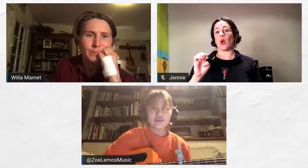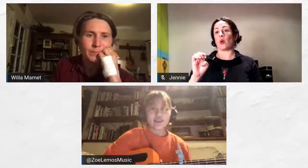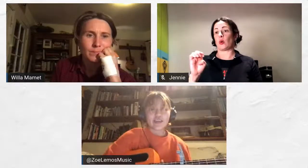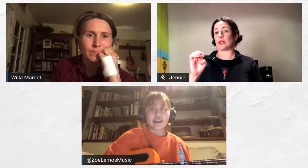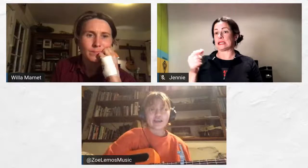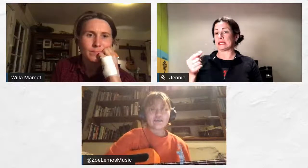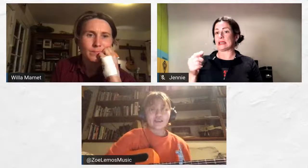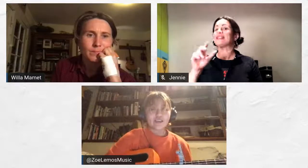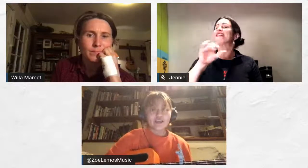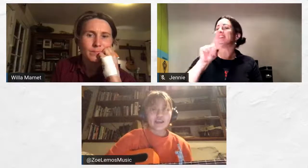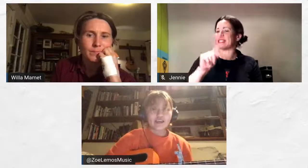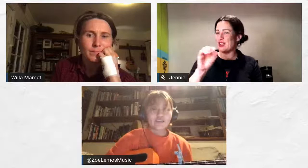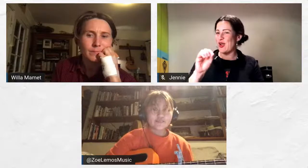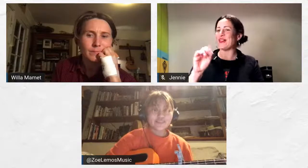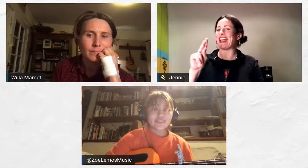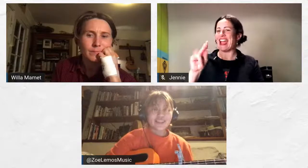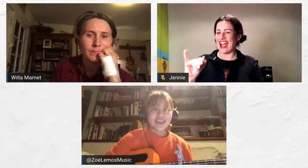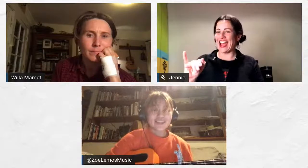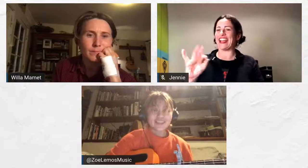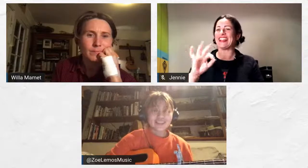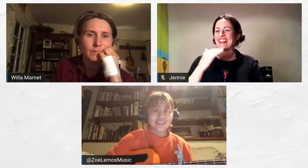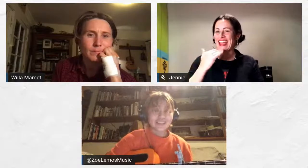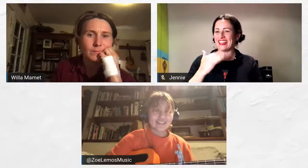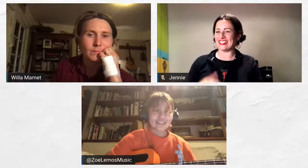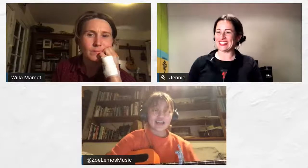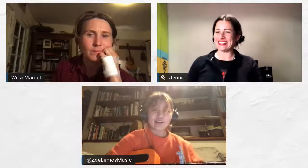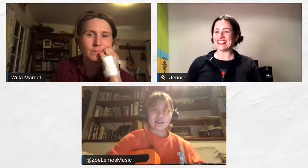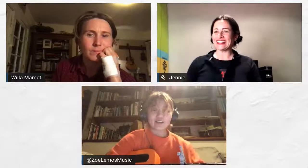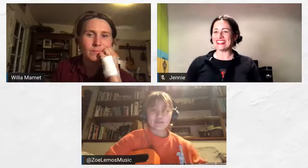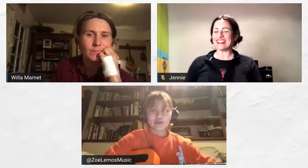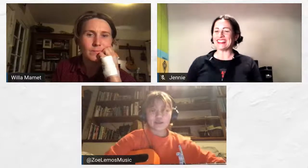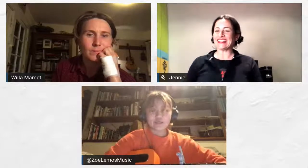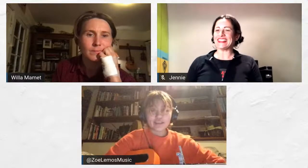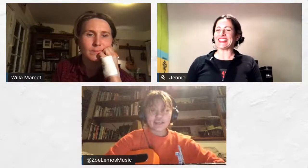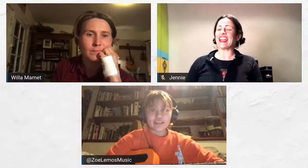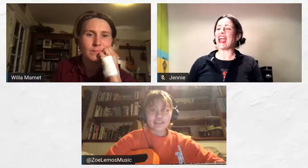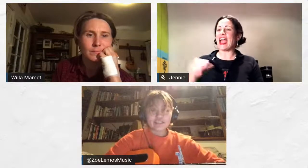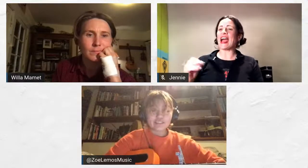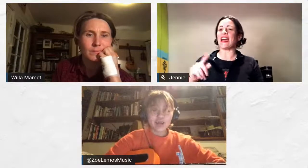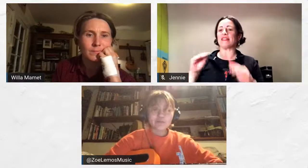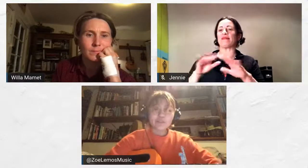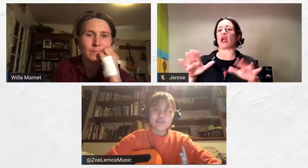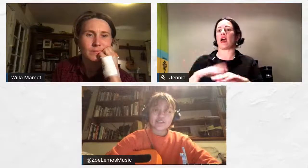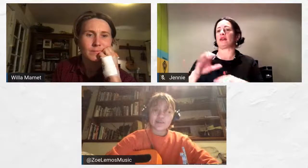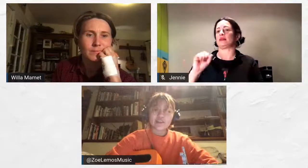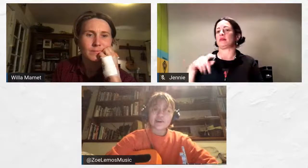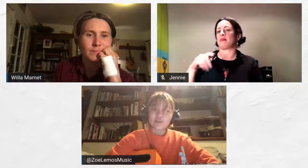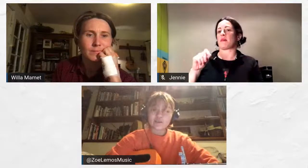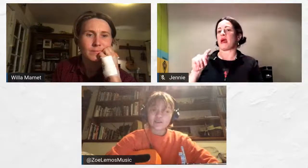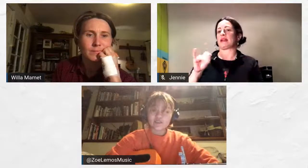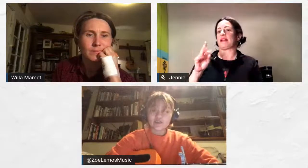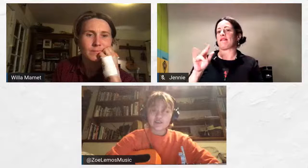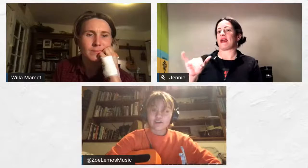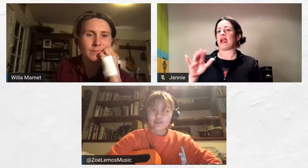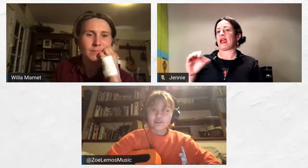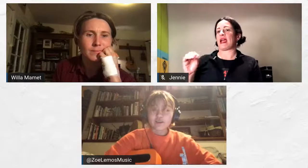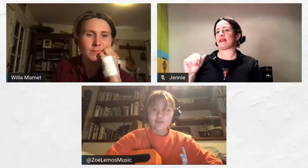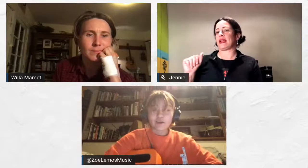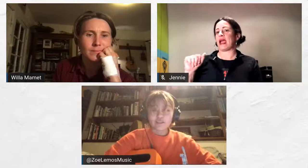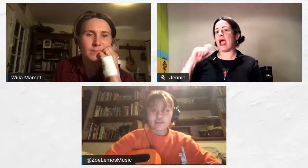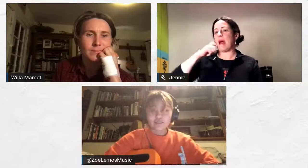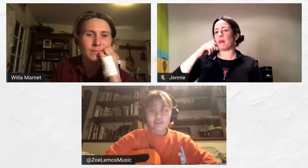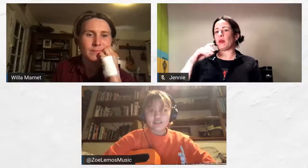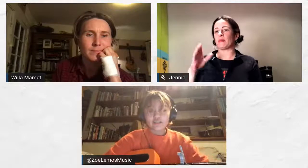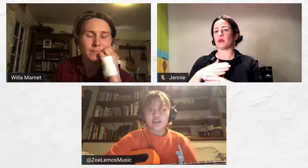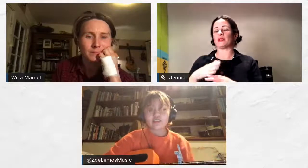it's ZOKI, and it's out on Spotify and Apple Music, and I also have a song called